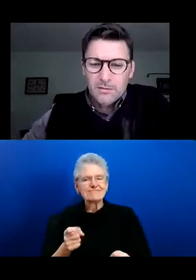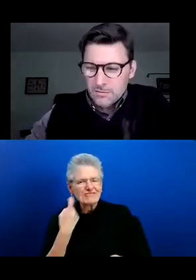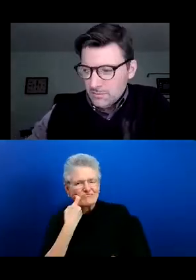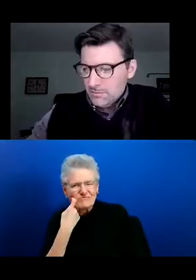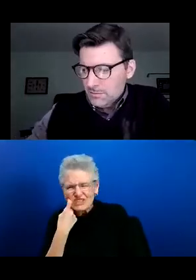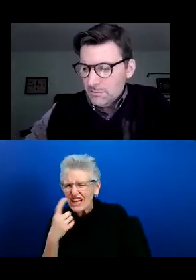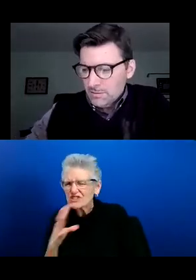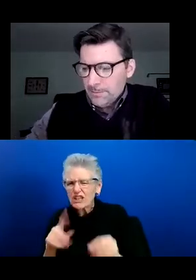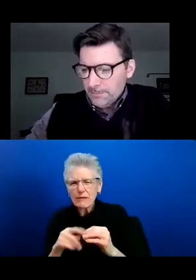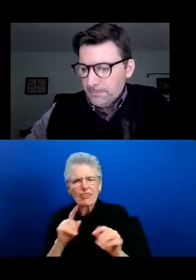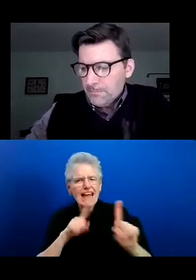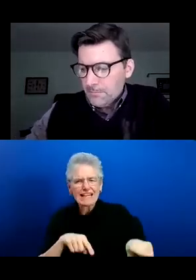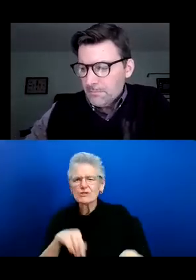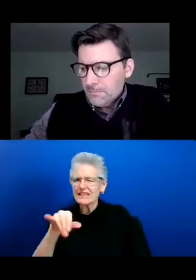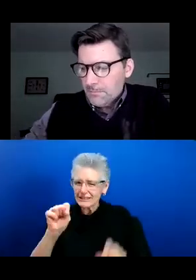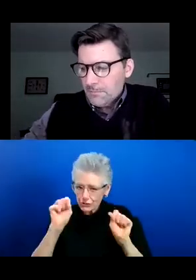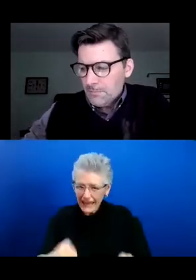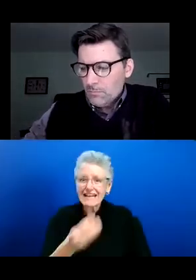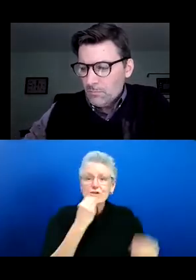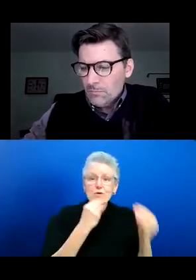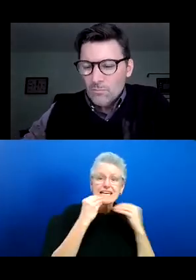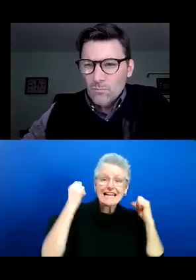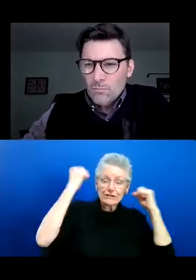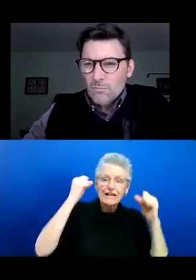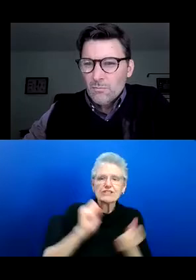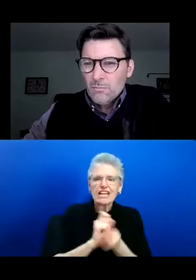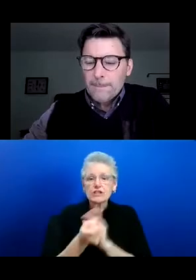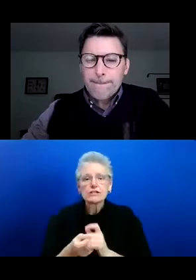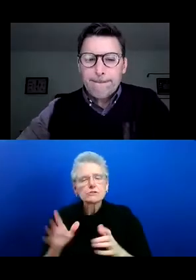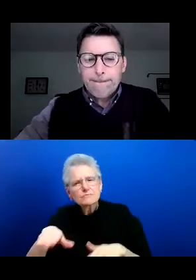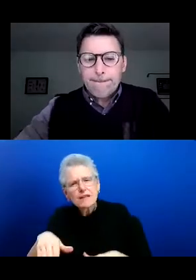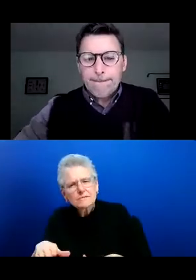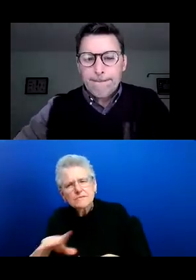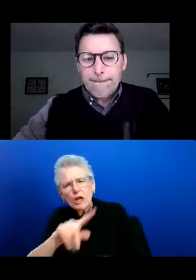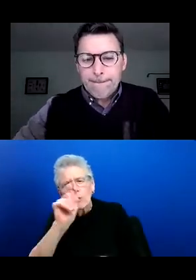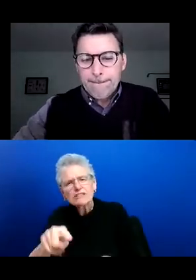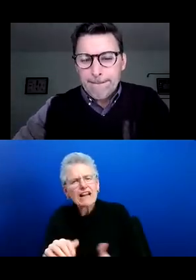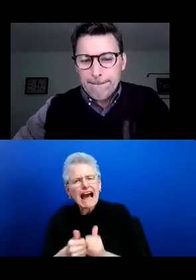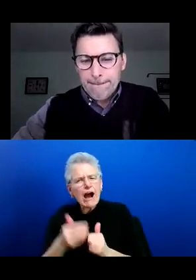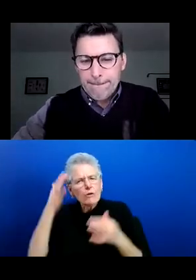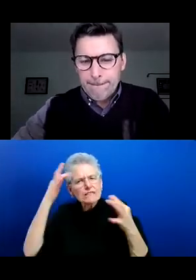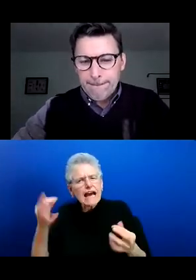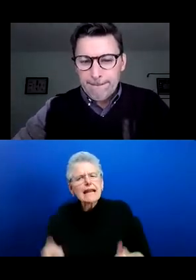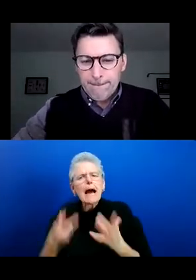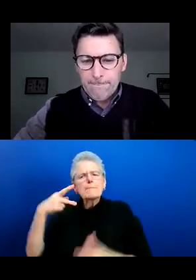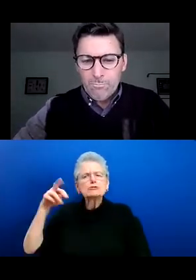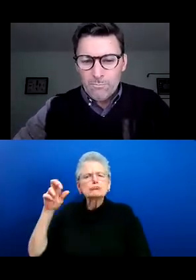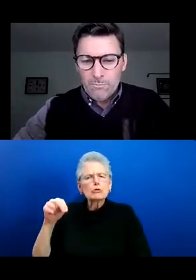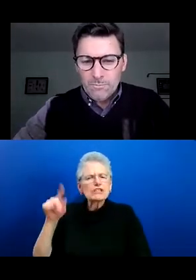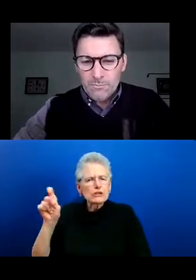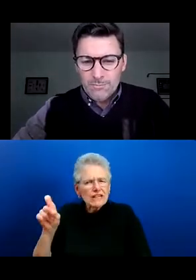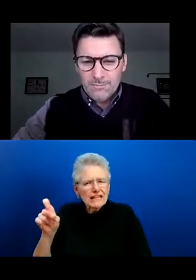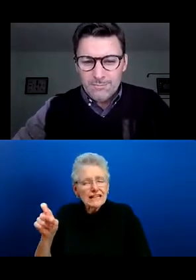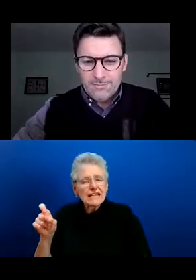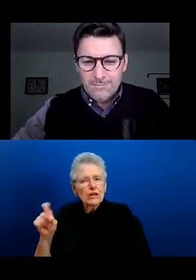talked about. Okay. Yep. Okay. And how can you determine how much protein you need when you are eating plant-based? I tried